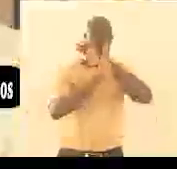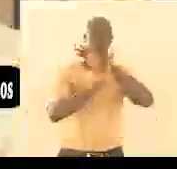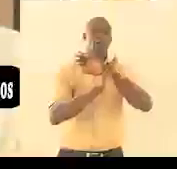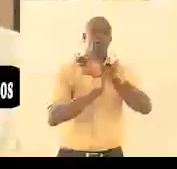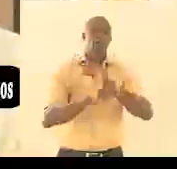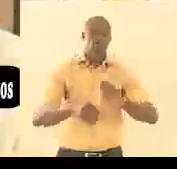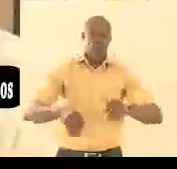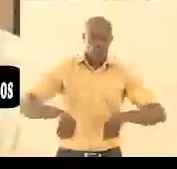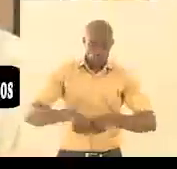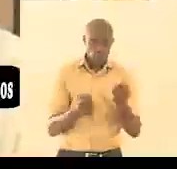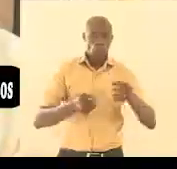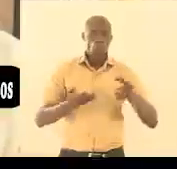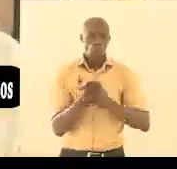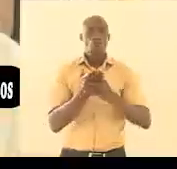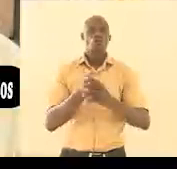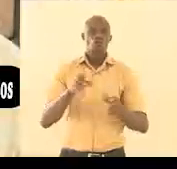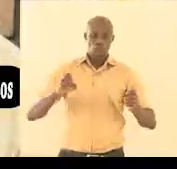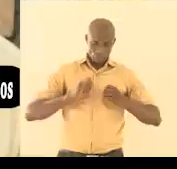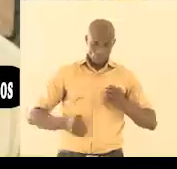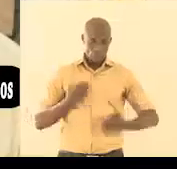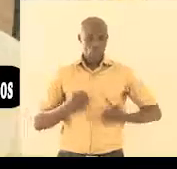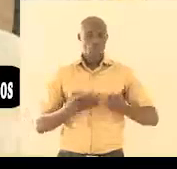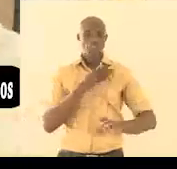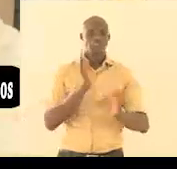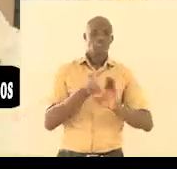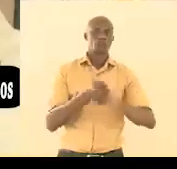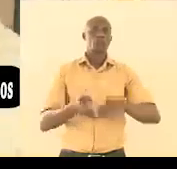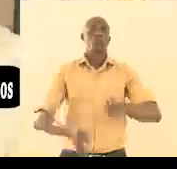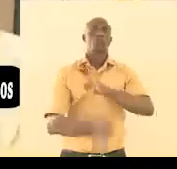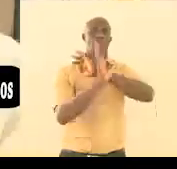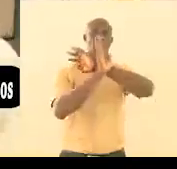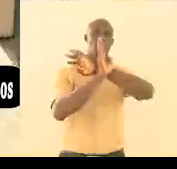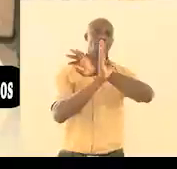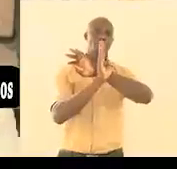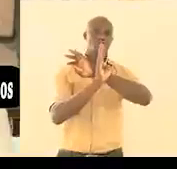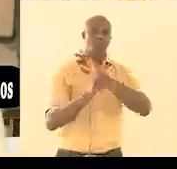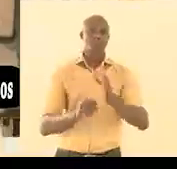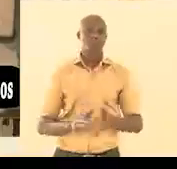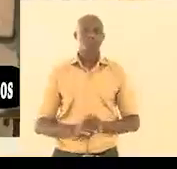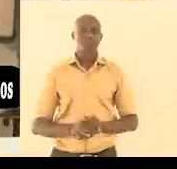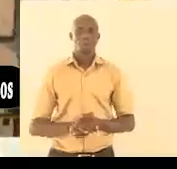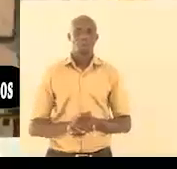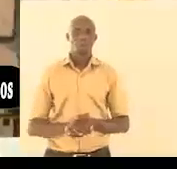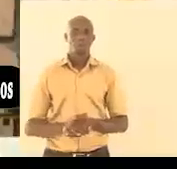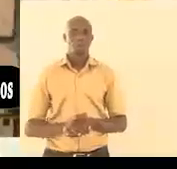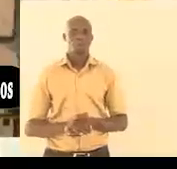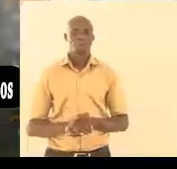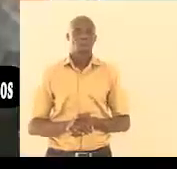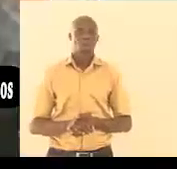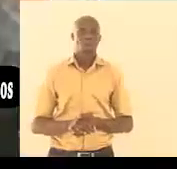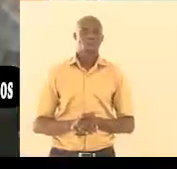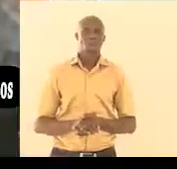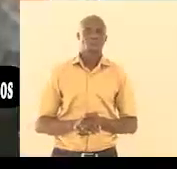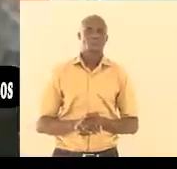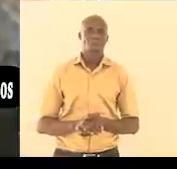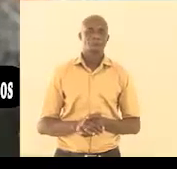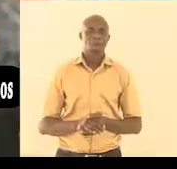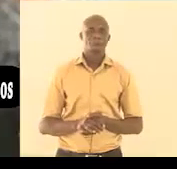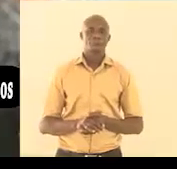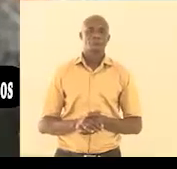broke through the emotional barriers and the psychological barriers. I hope you understand what I mean by psychological and emotional barriers.